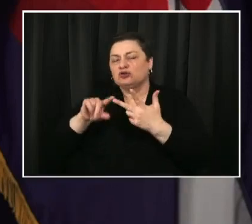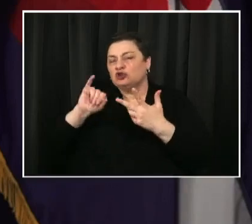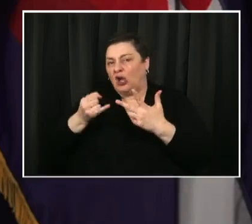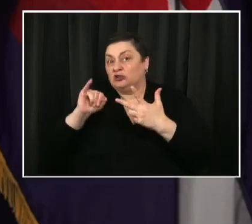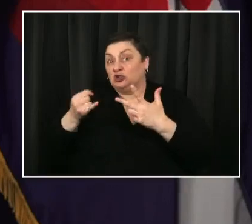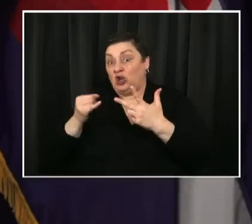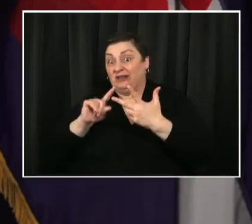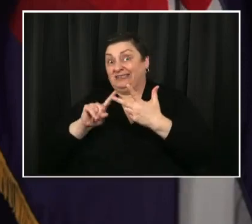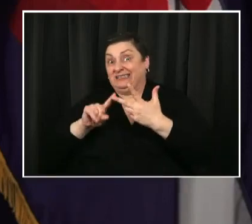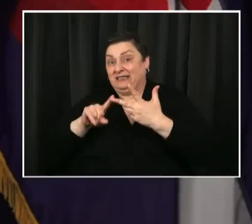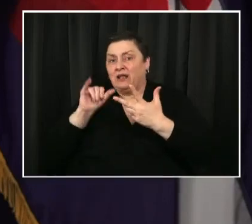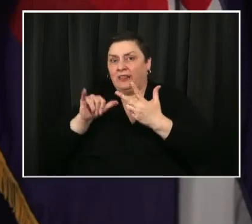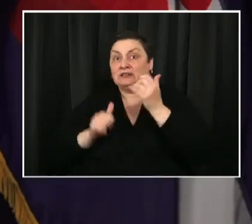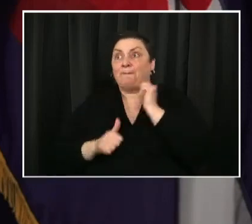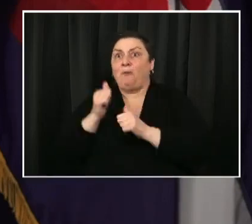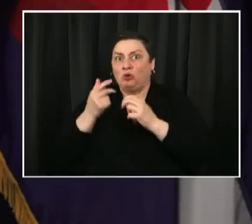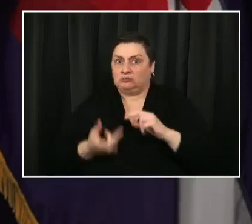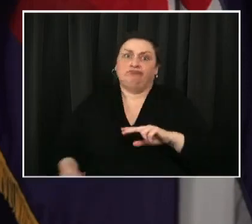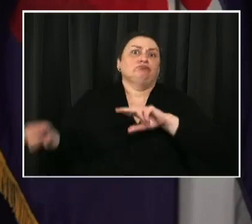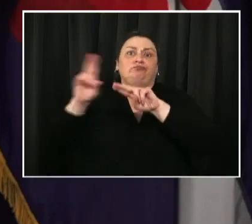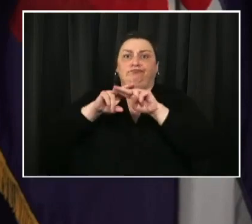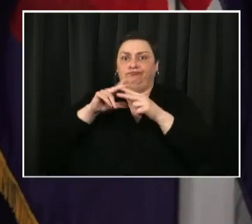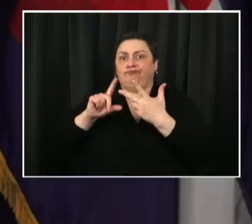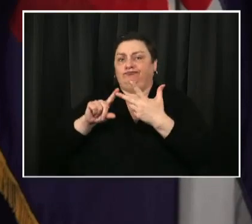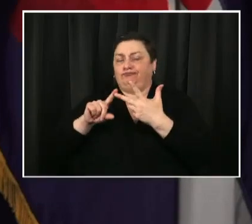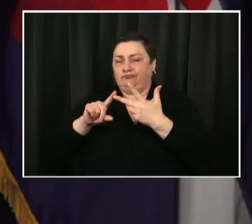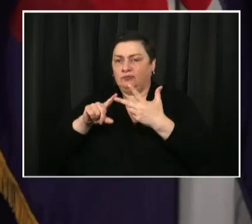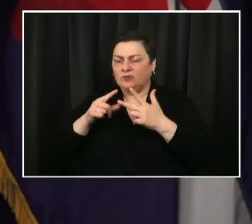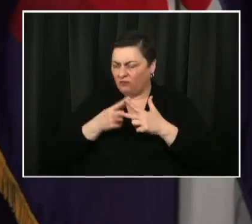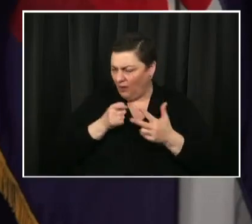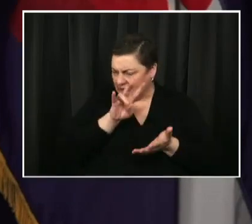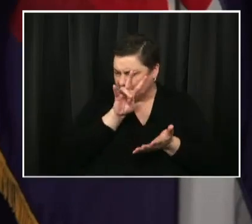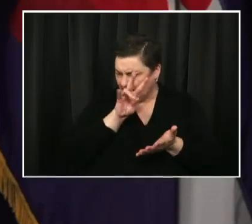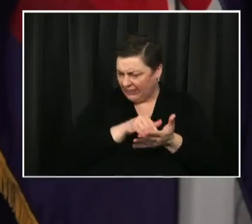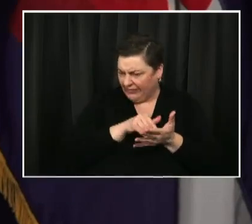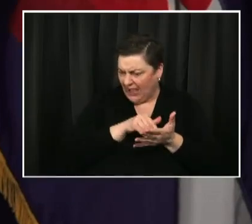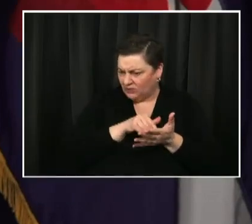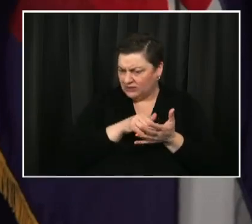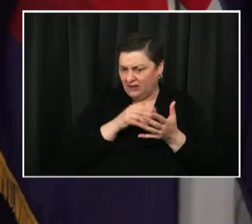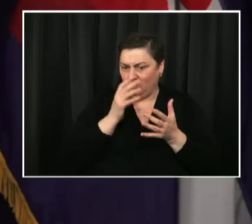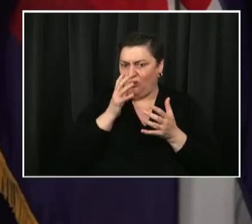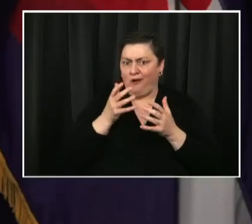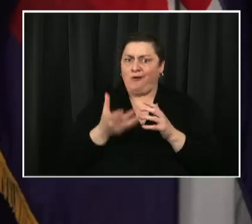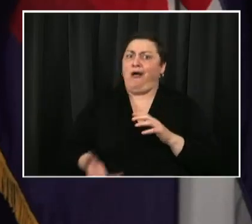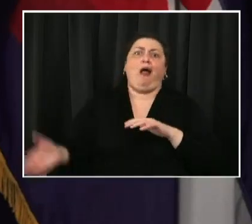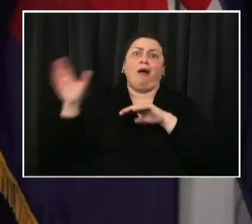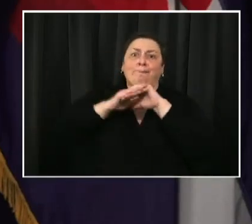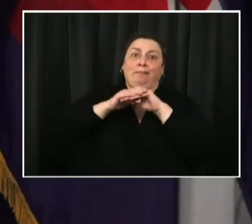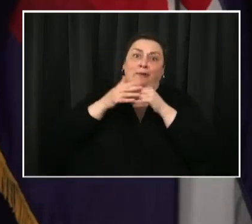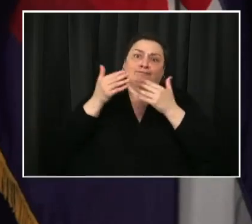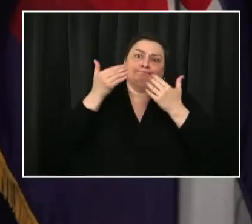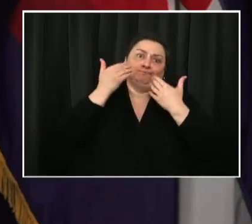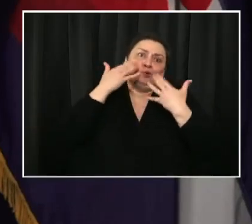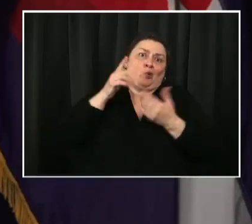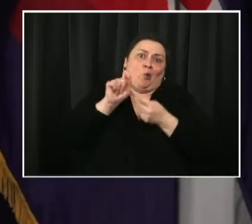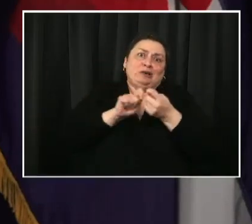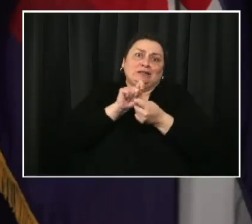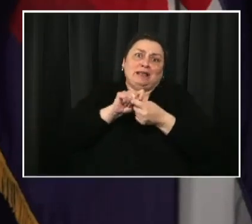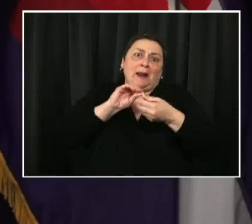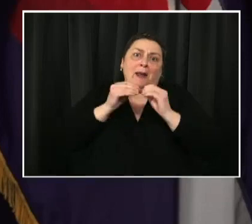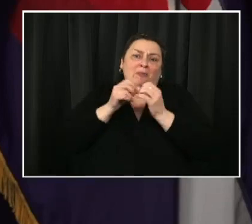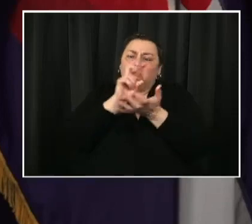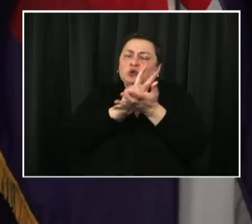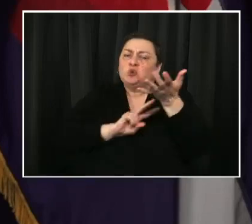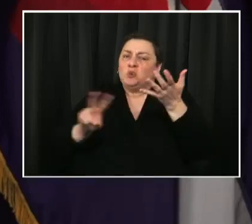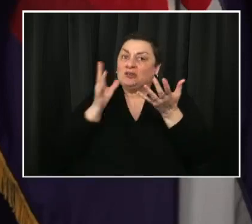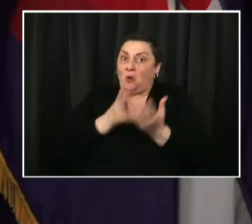be the most pronounced increase, because it'll go from 7,000 to a much higher number the week after